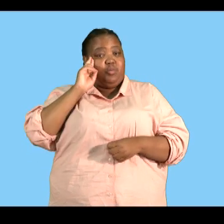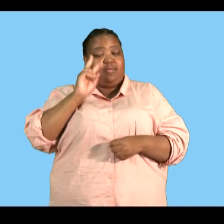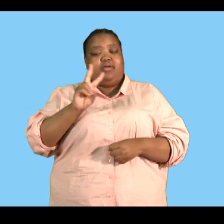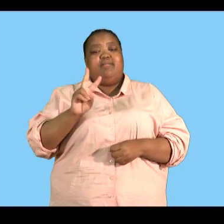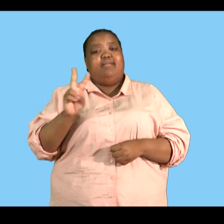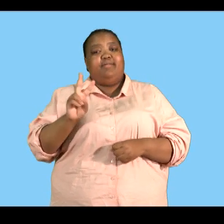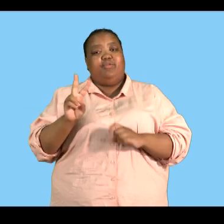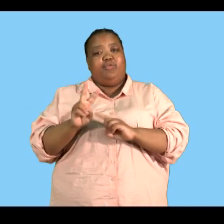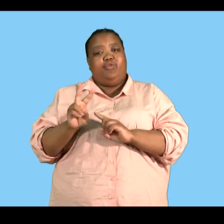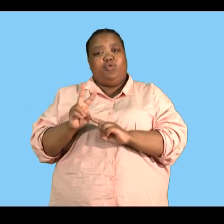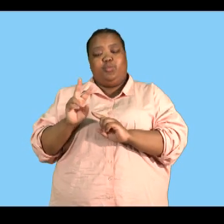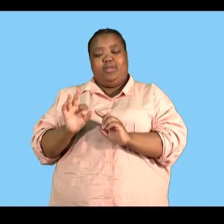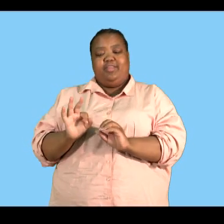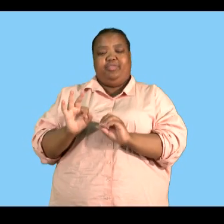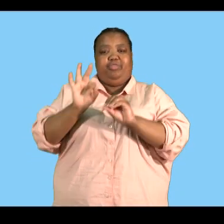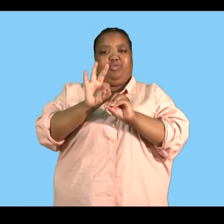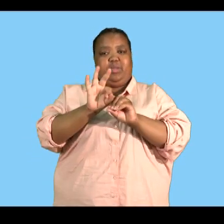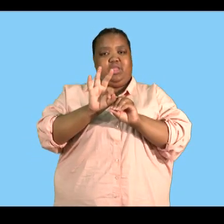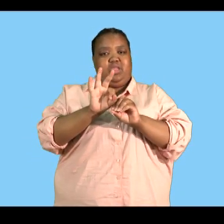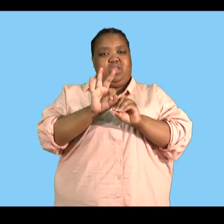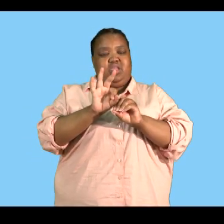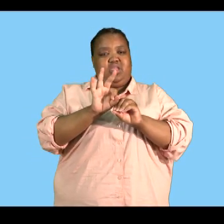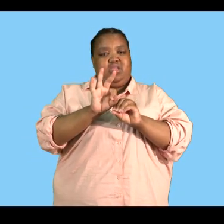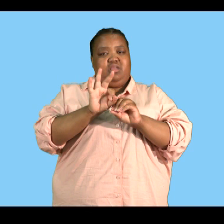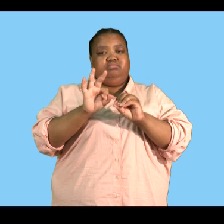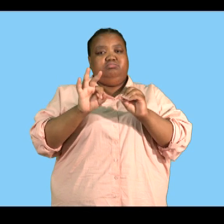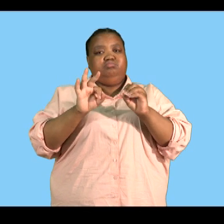a three-dimensional object or shape.